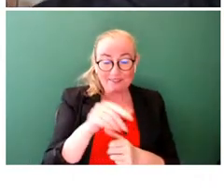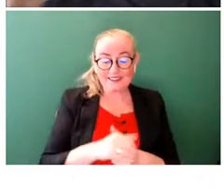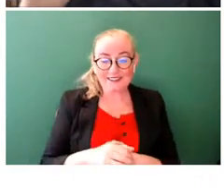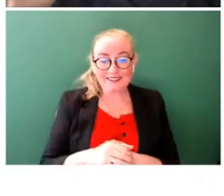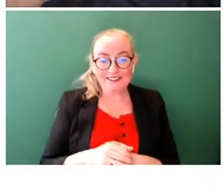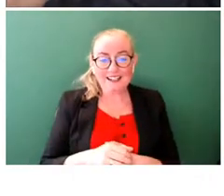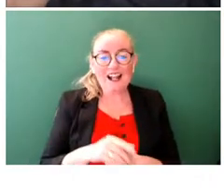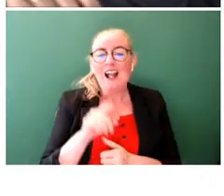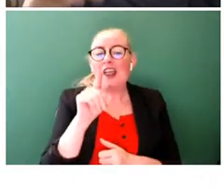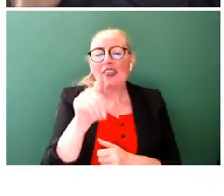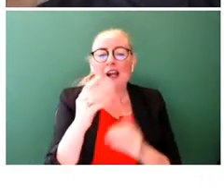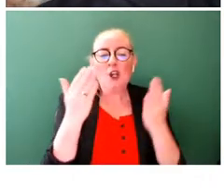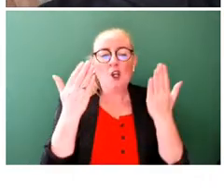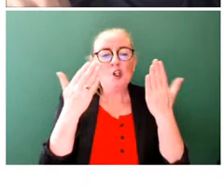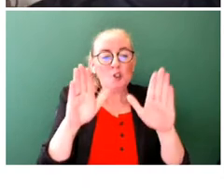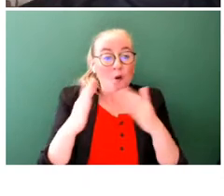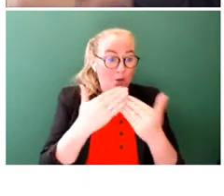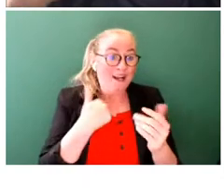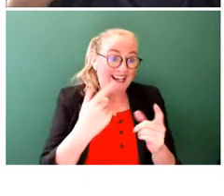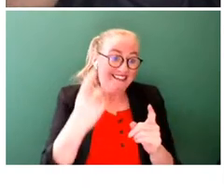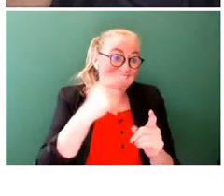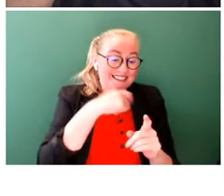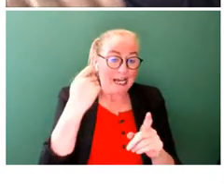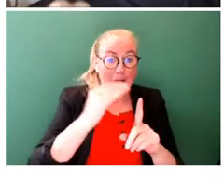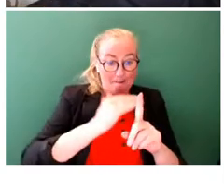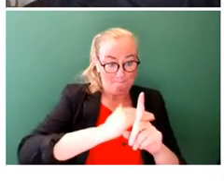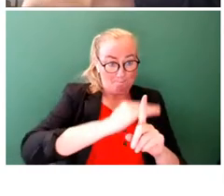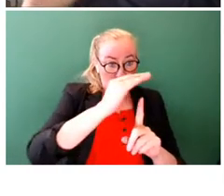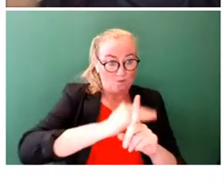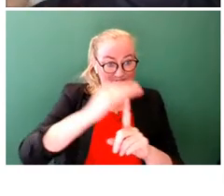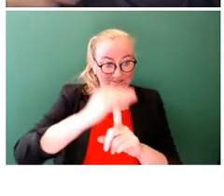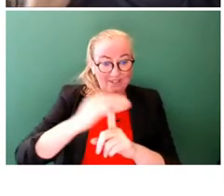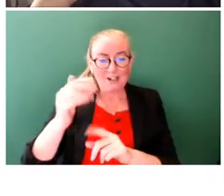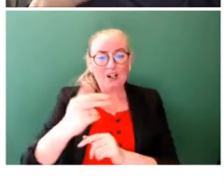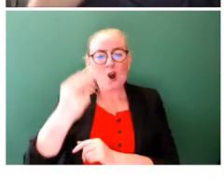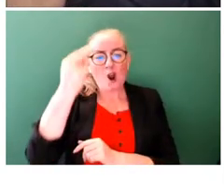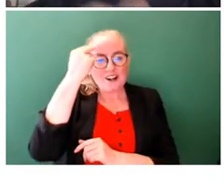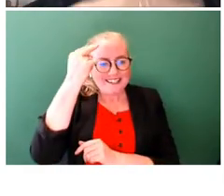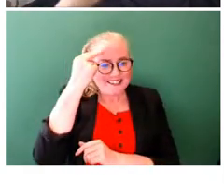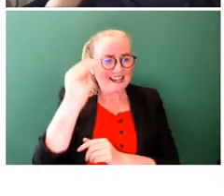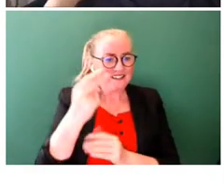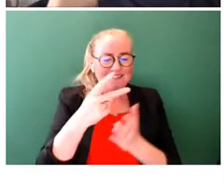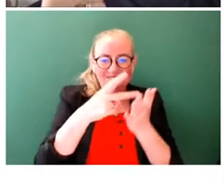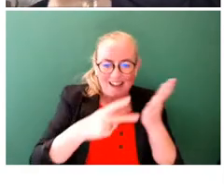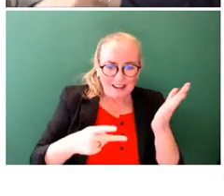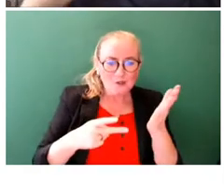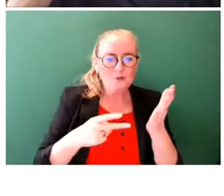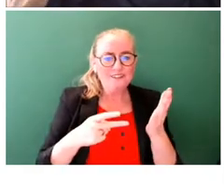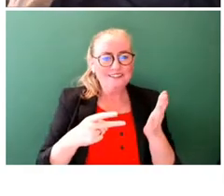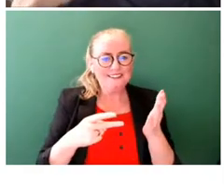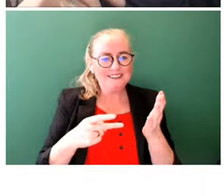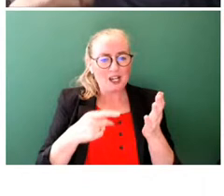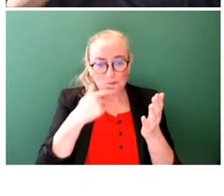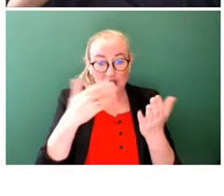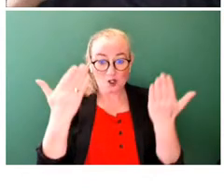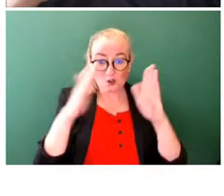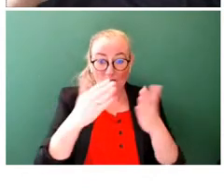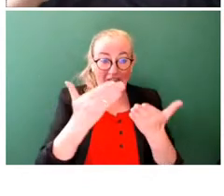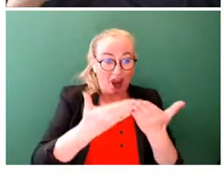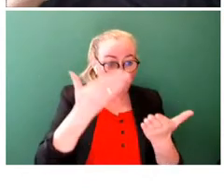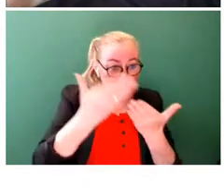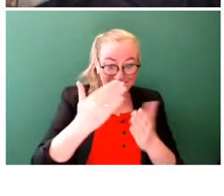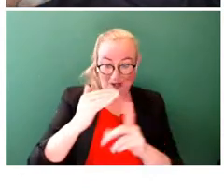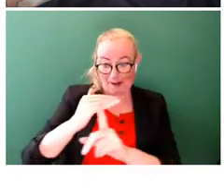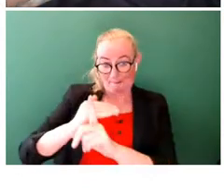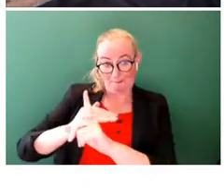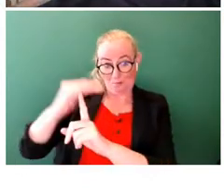This is just showing what I just said, that they improved. If you understand p-values, basically, we showed that they learned, they improved,